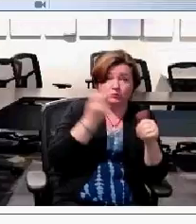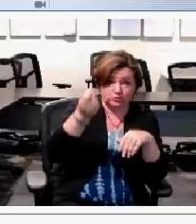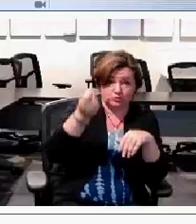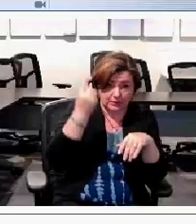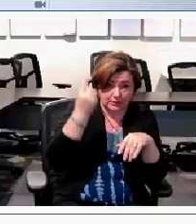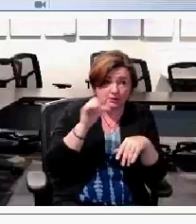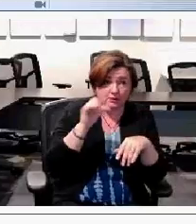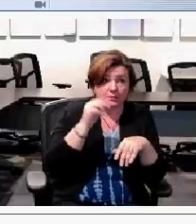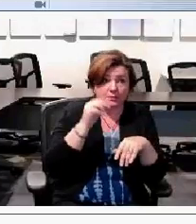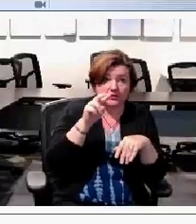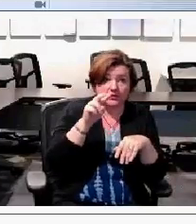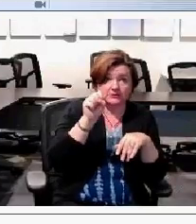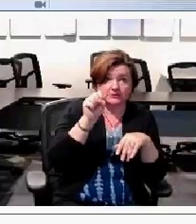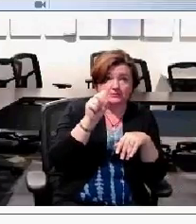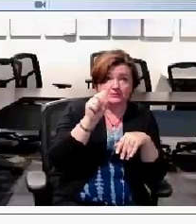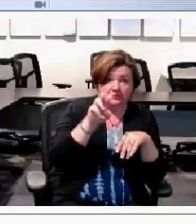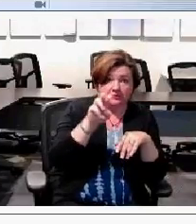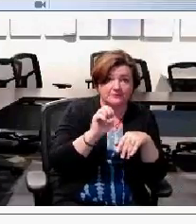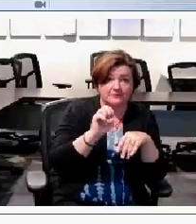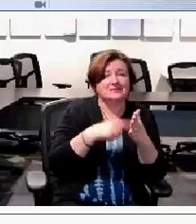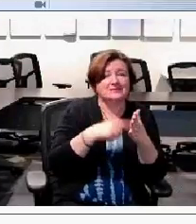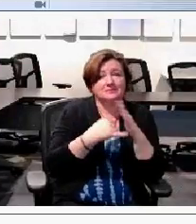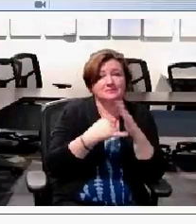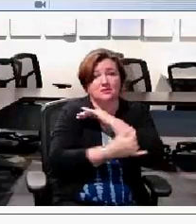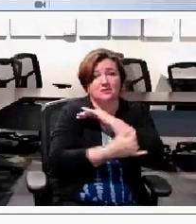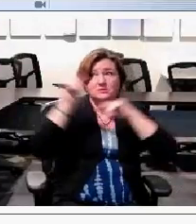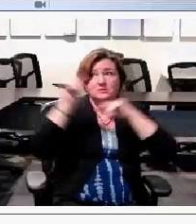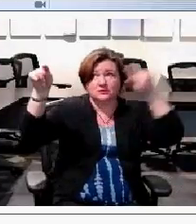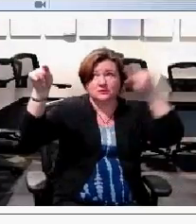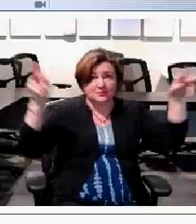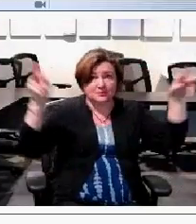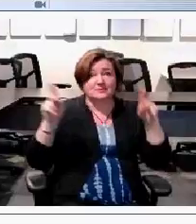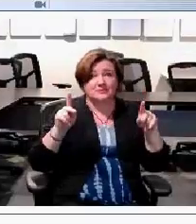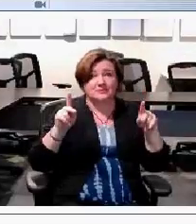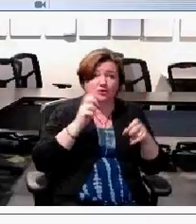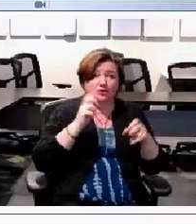Sometimes our rural people, this is a little bit of a stretch for them.